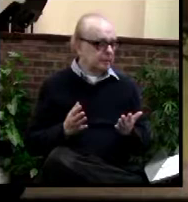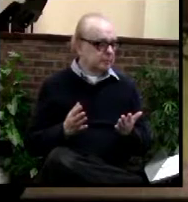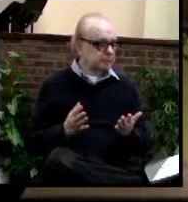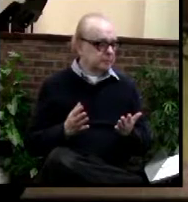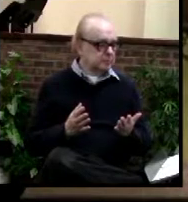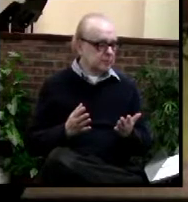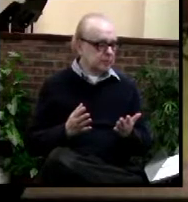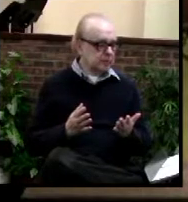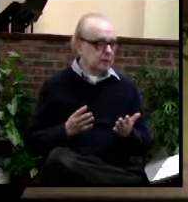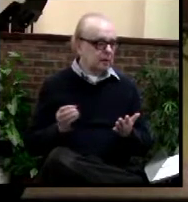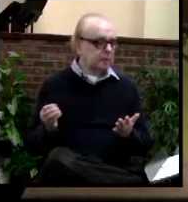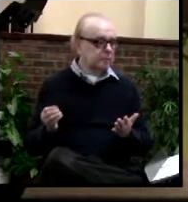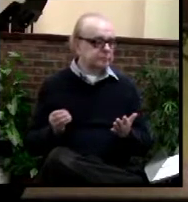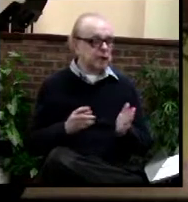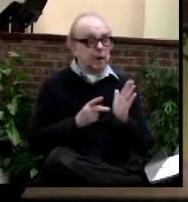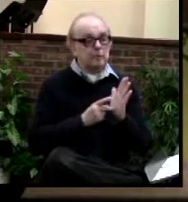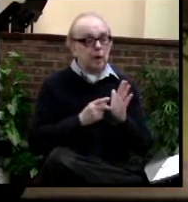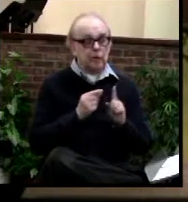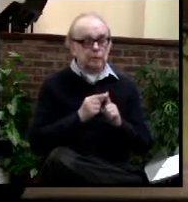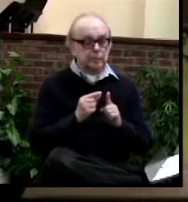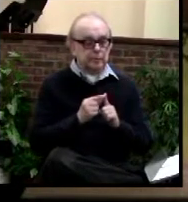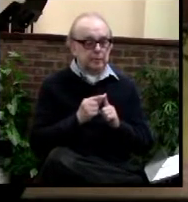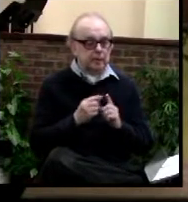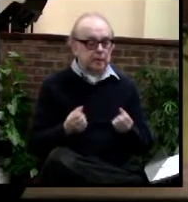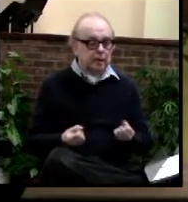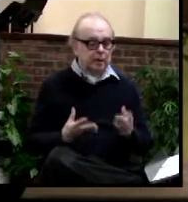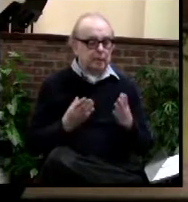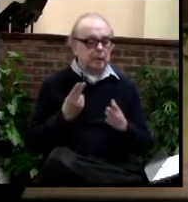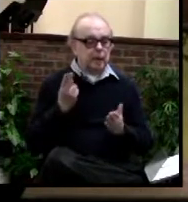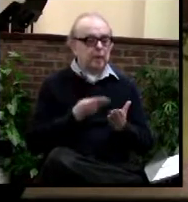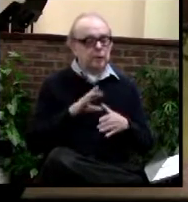And again, these are Paul's words inspired by the Holy Spirit.